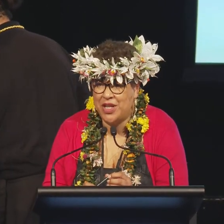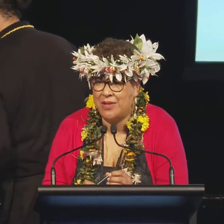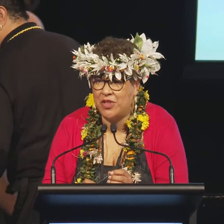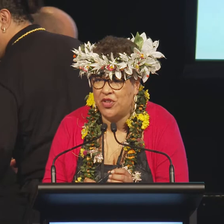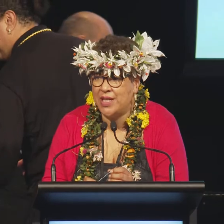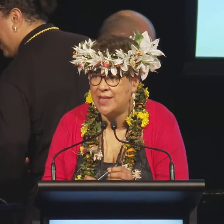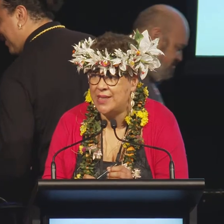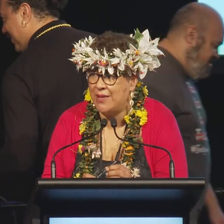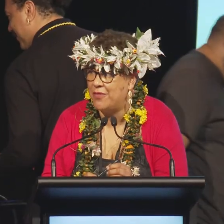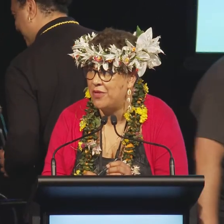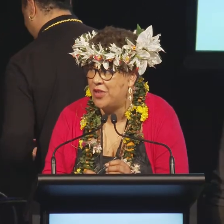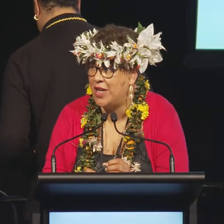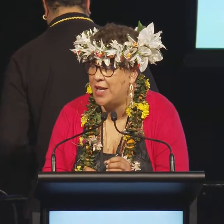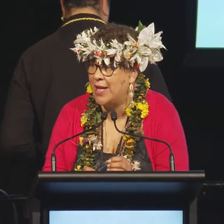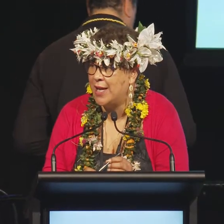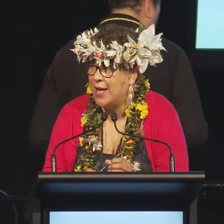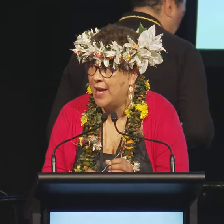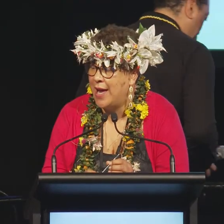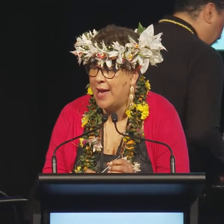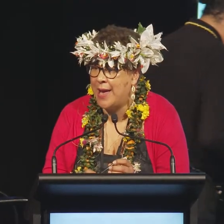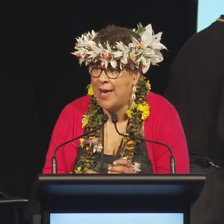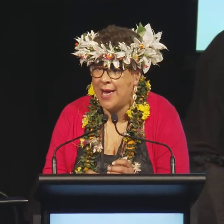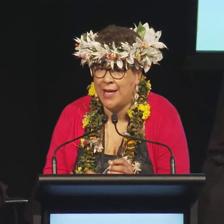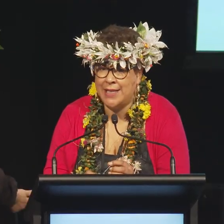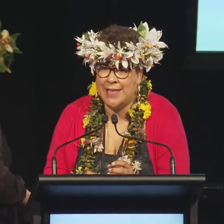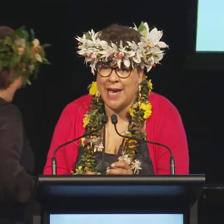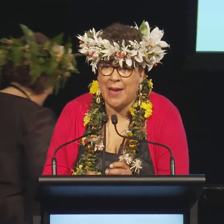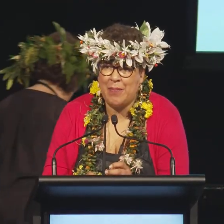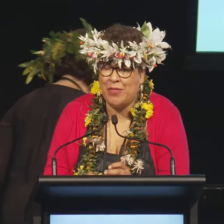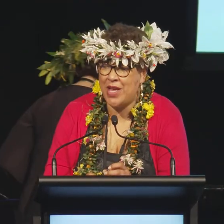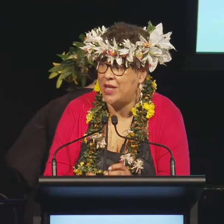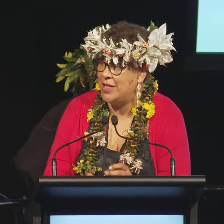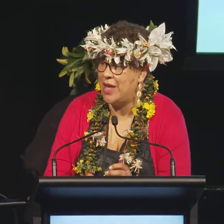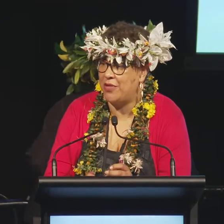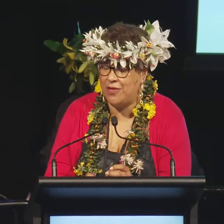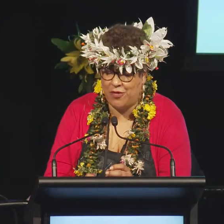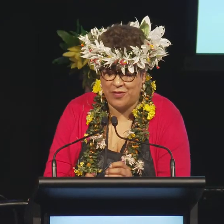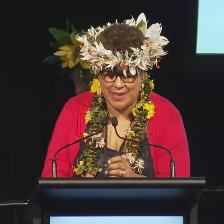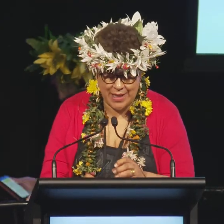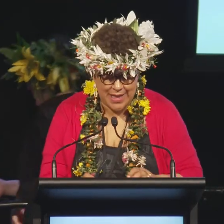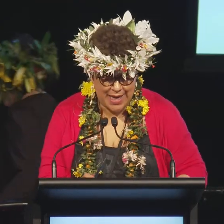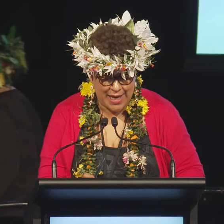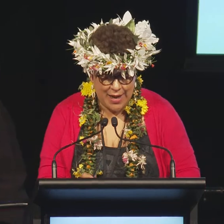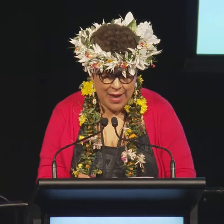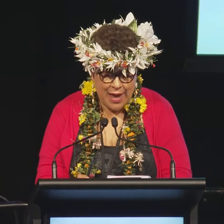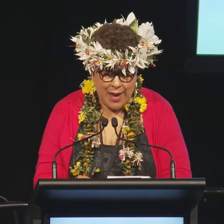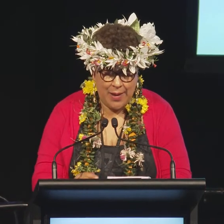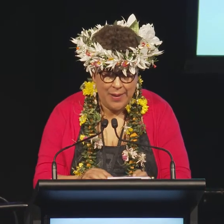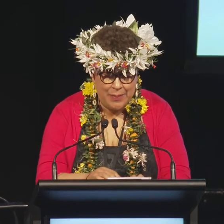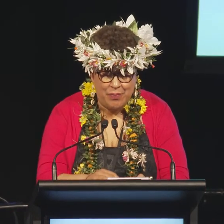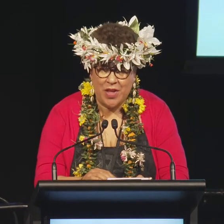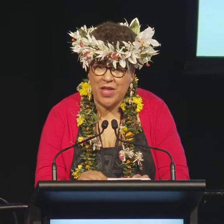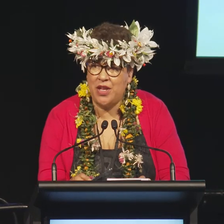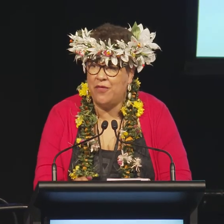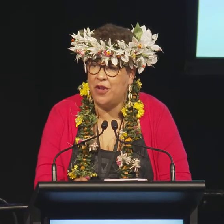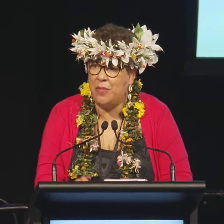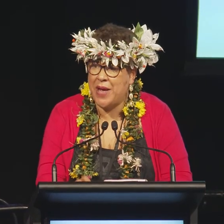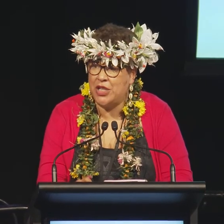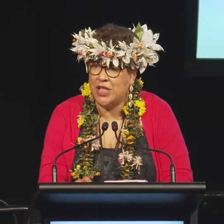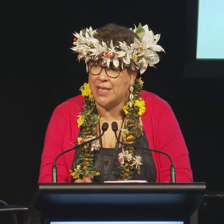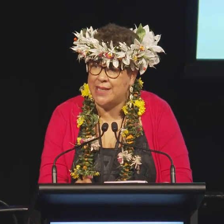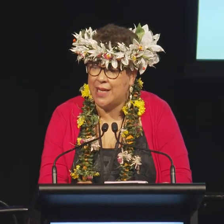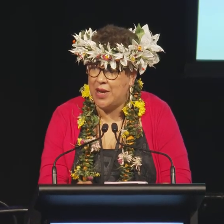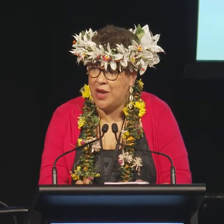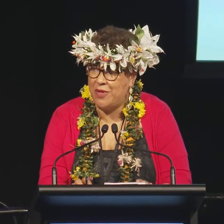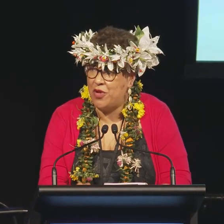it's macau's shout for drinks at 4 30. and um thank you to Catherine for facilitating um thank you